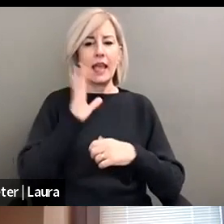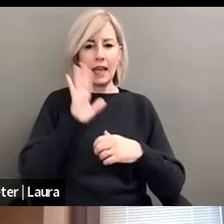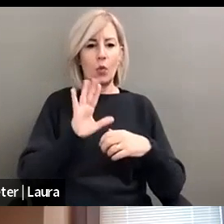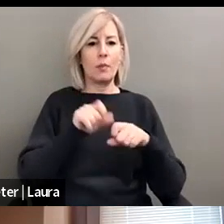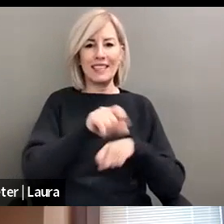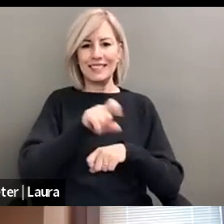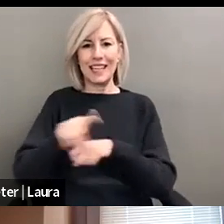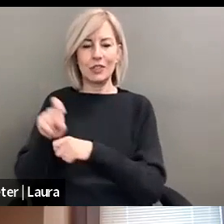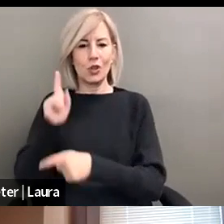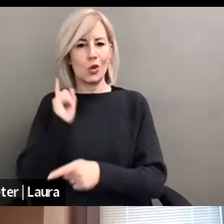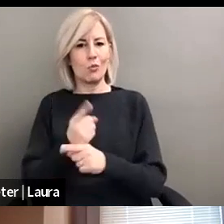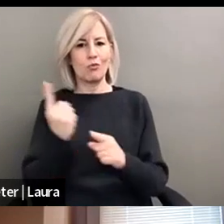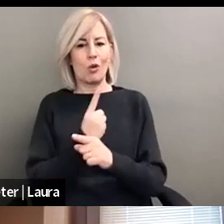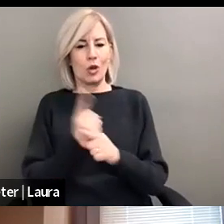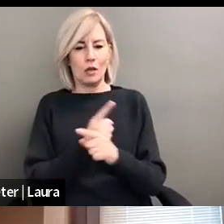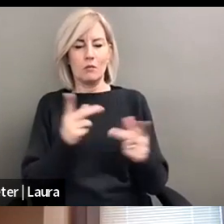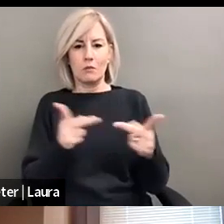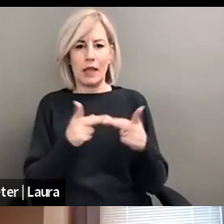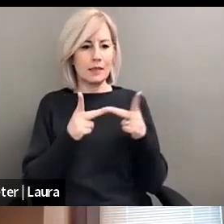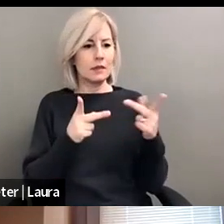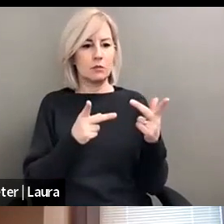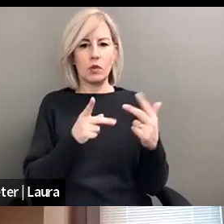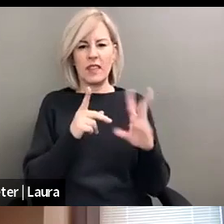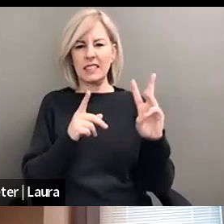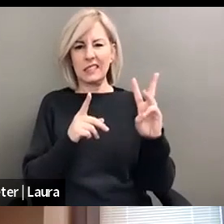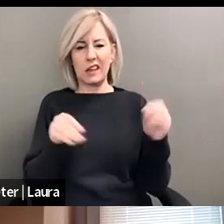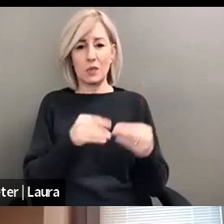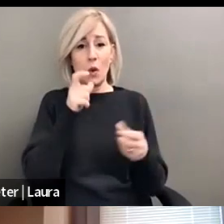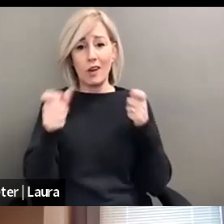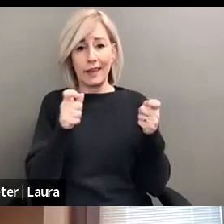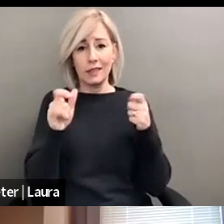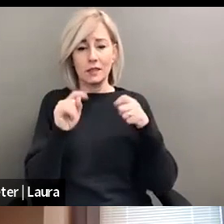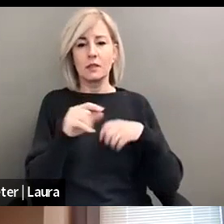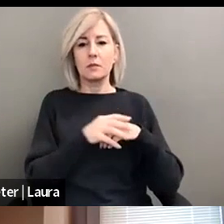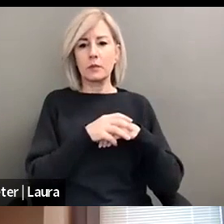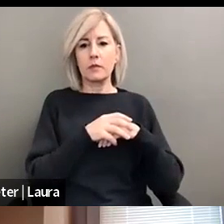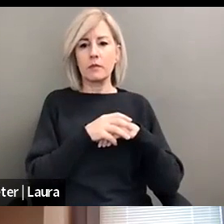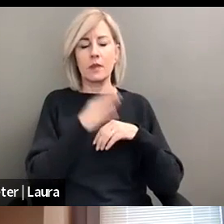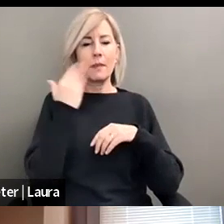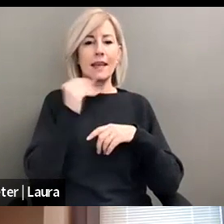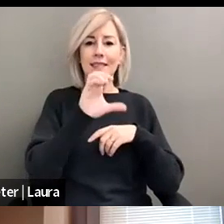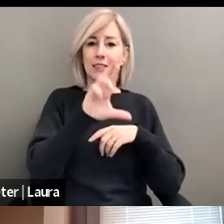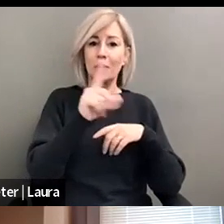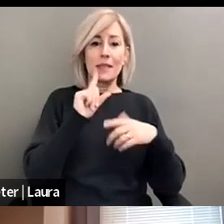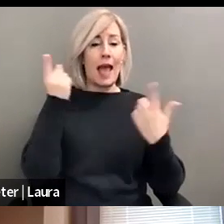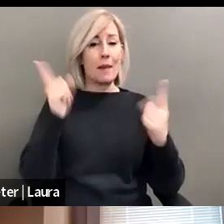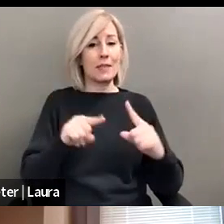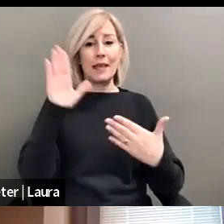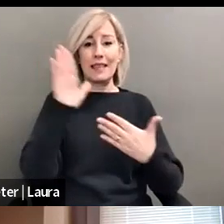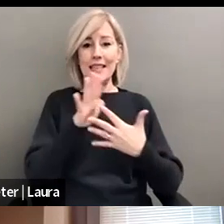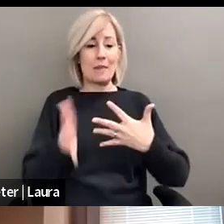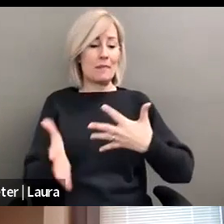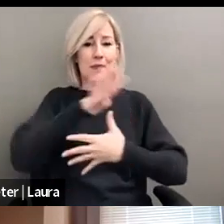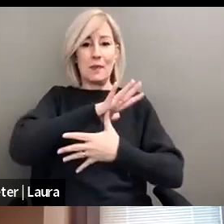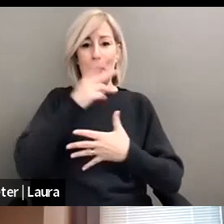appropriate area, one of our 6 offices, whoever handles that. In the same respect, because Cedar Rapids happens to be at the top of the list when you look up